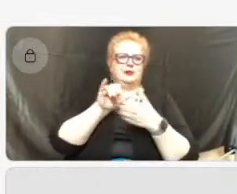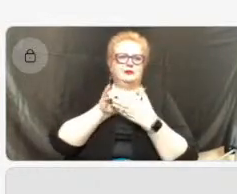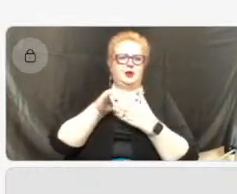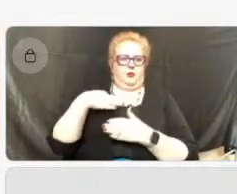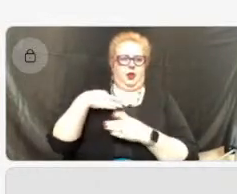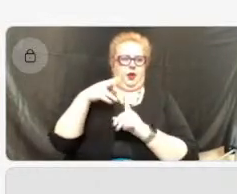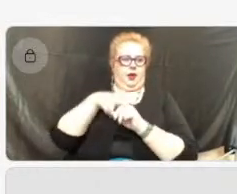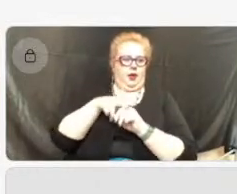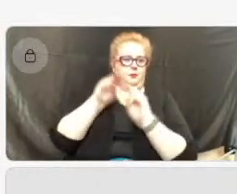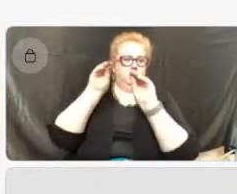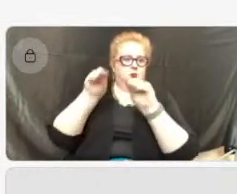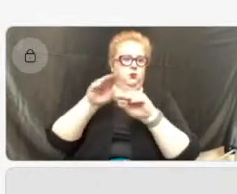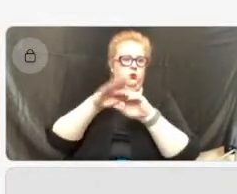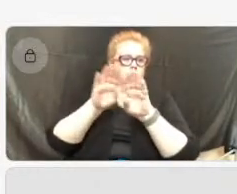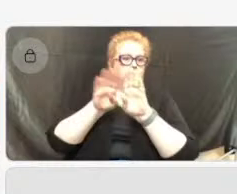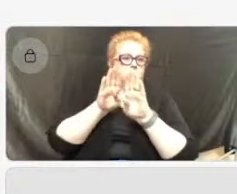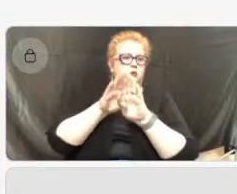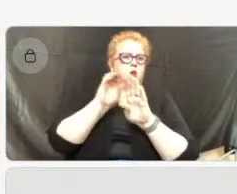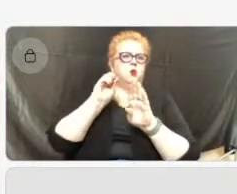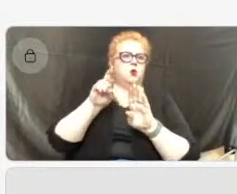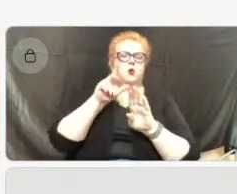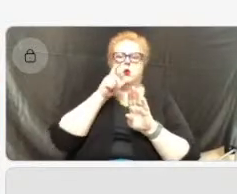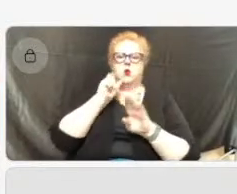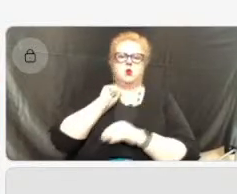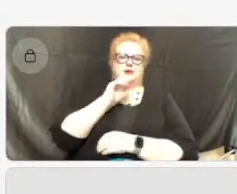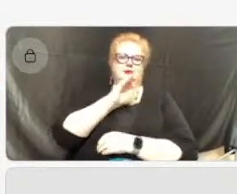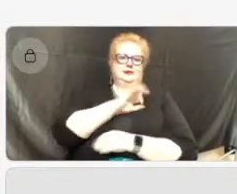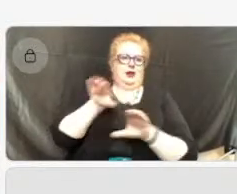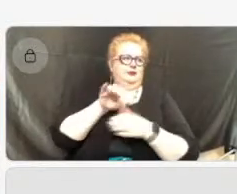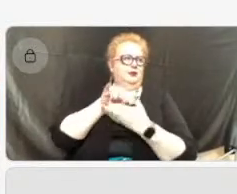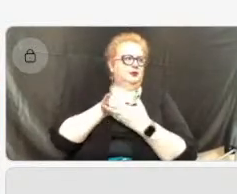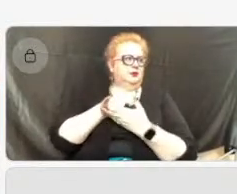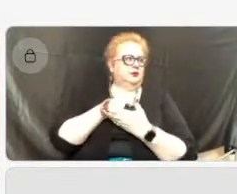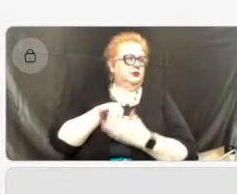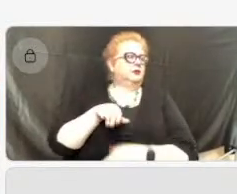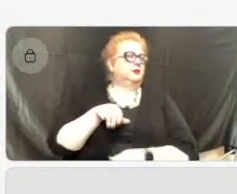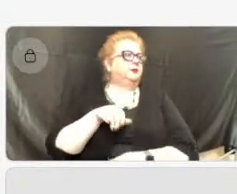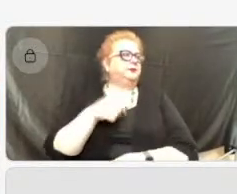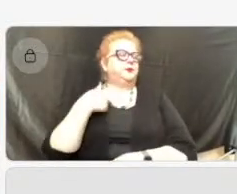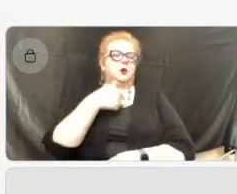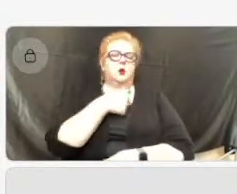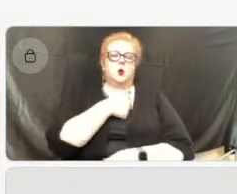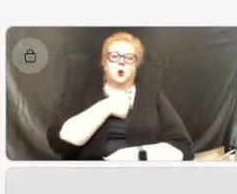applicant? Is that on the property? We provide the